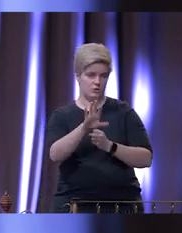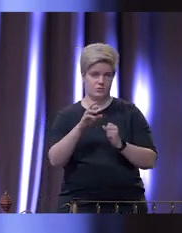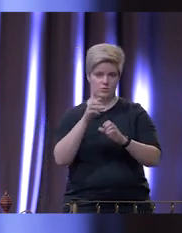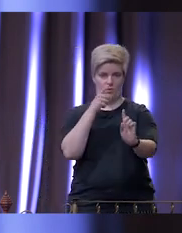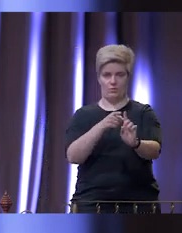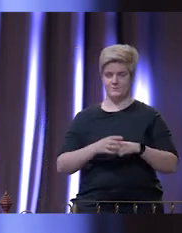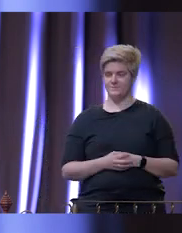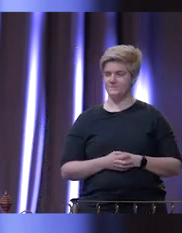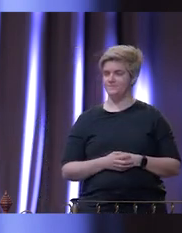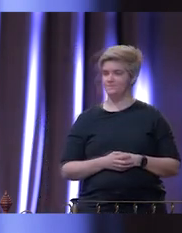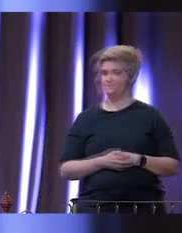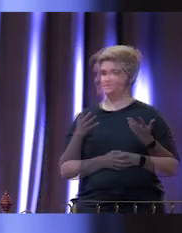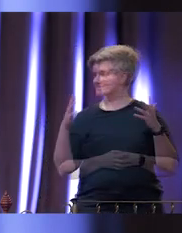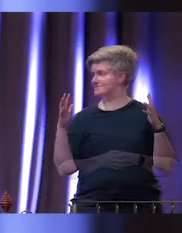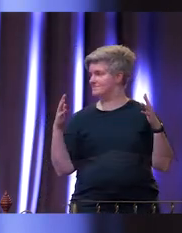work to support your goals.